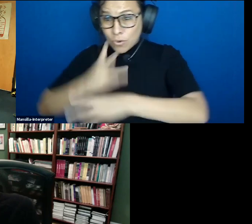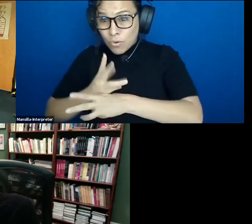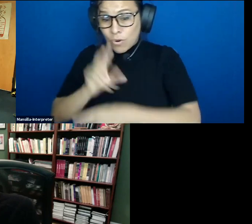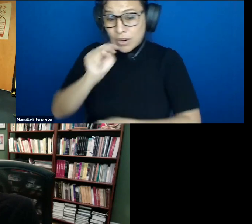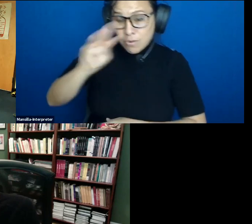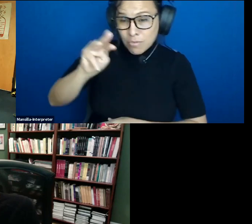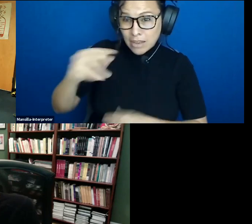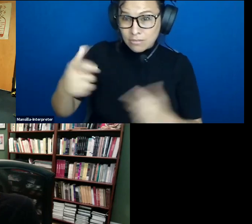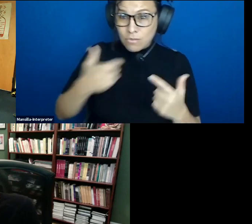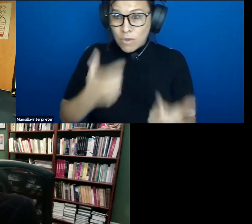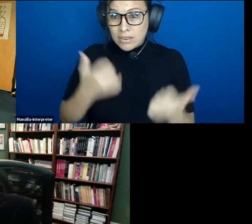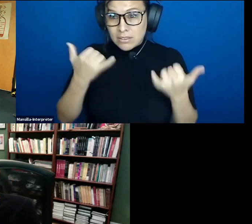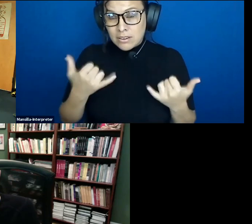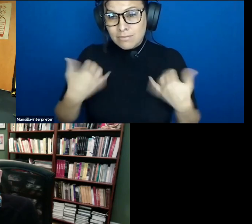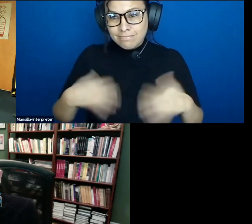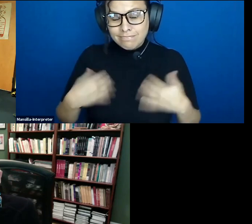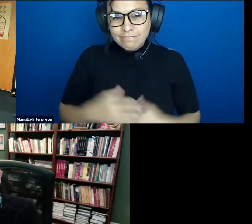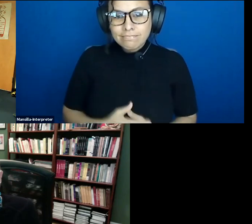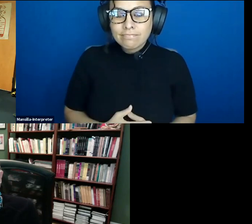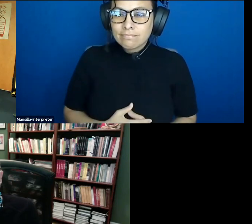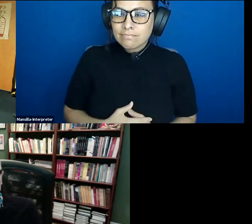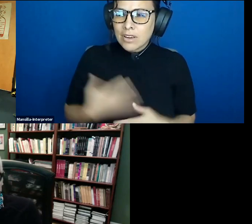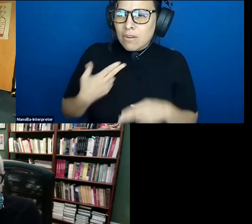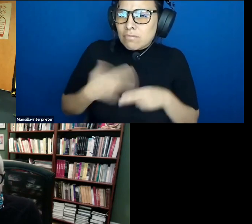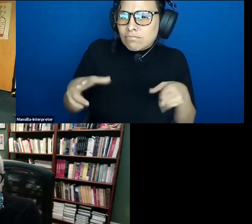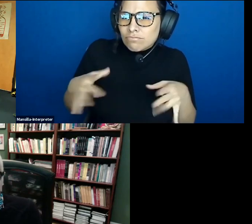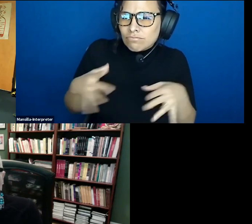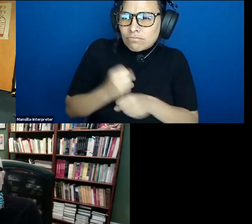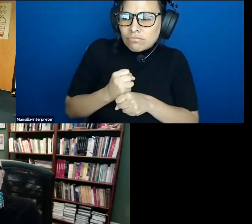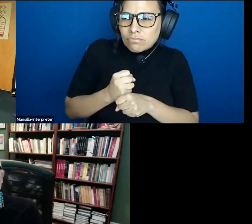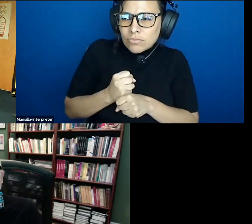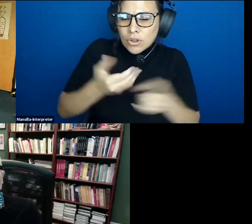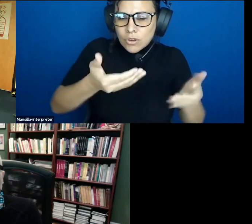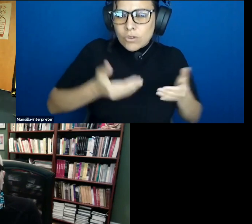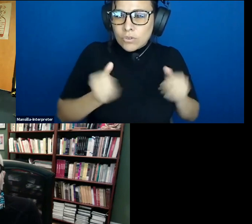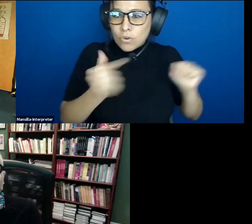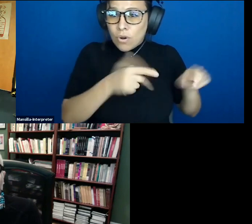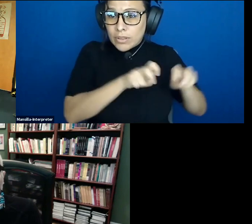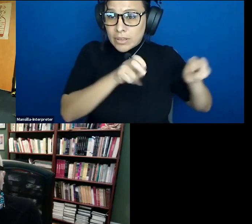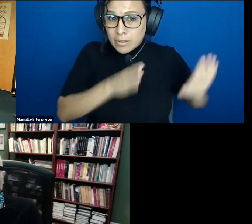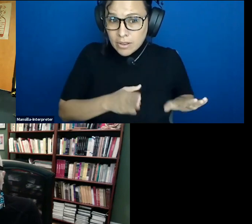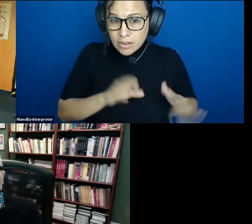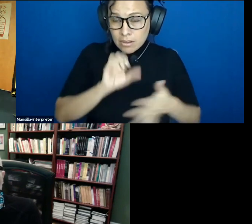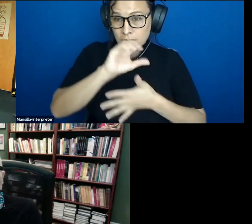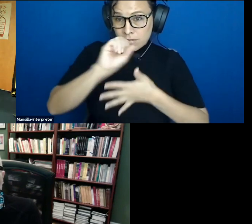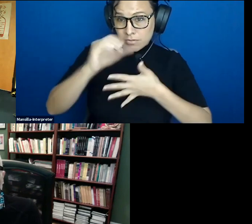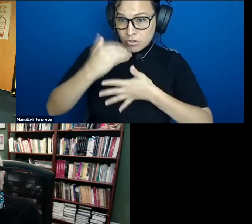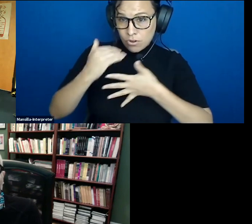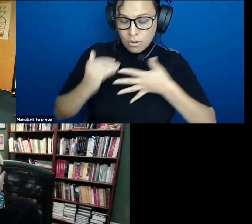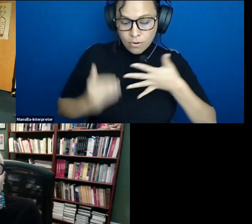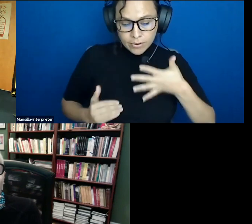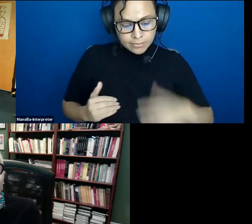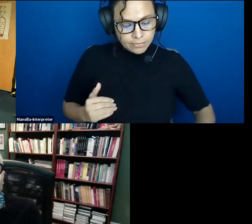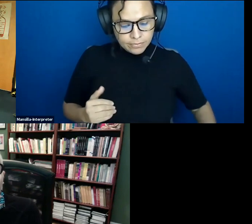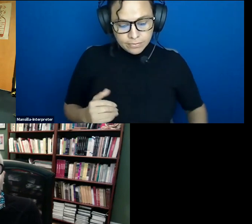Mexico. I'm going to just briefly give the introduction of panelists in the order that they're going to speak.